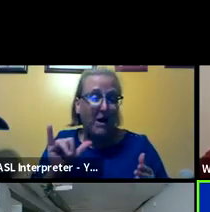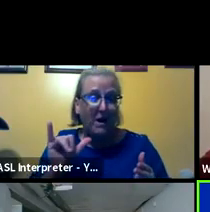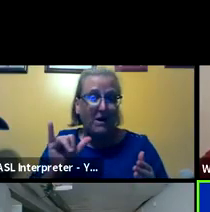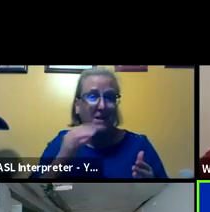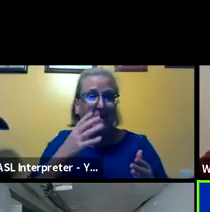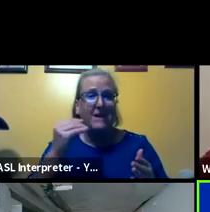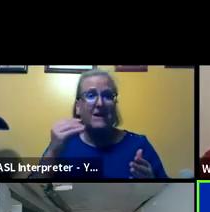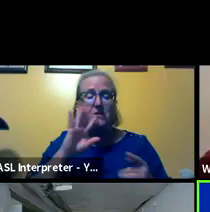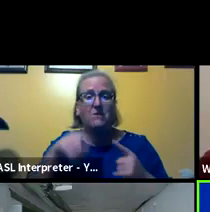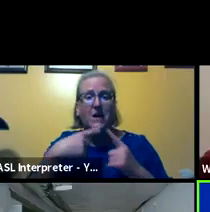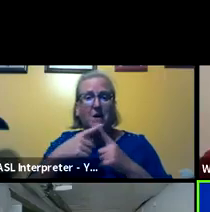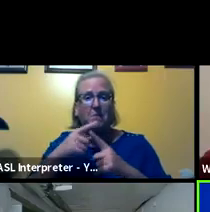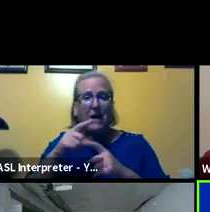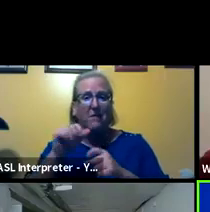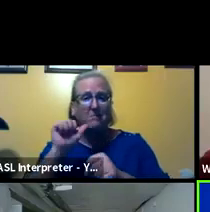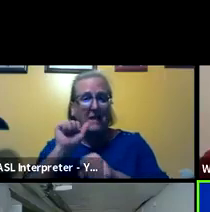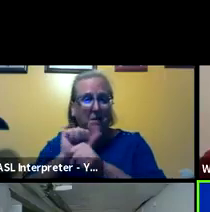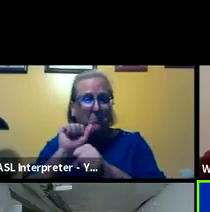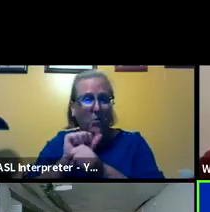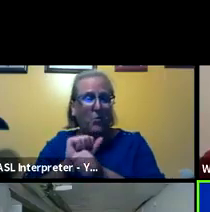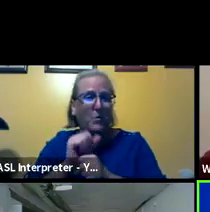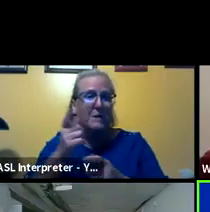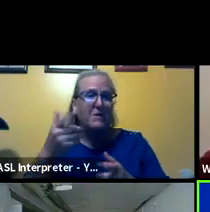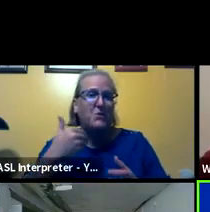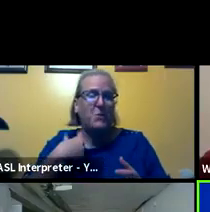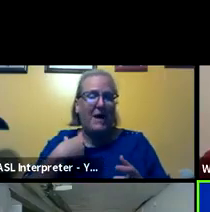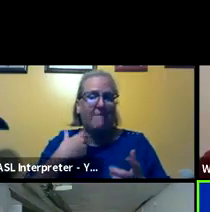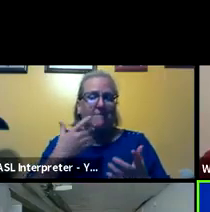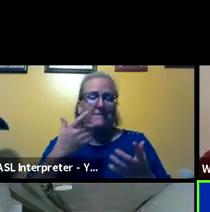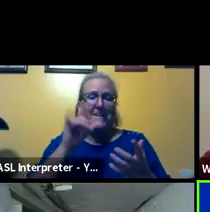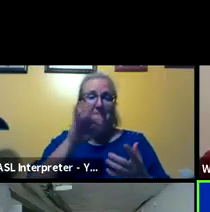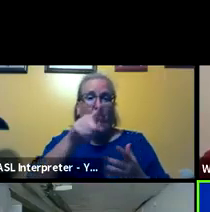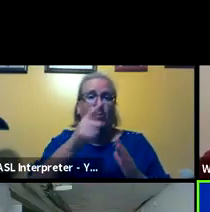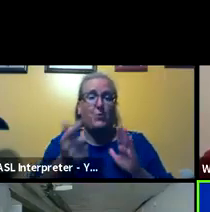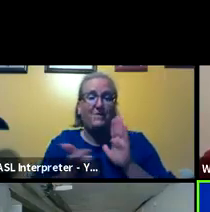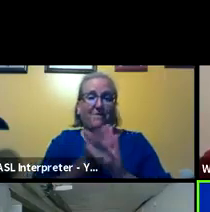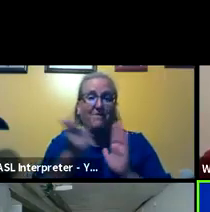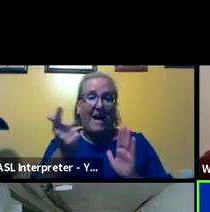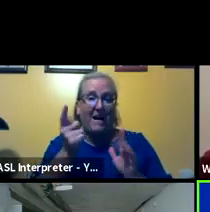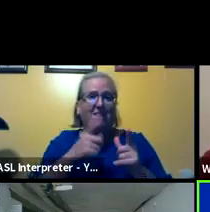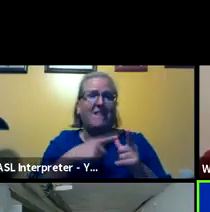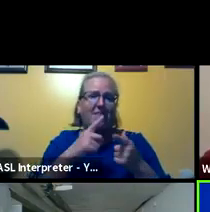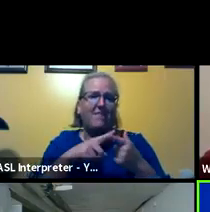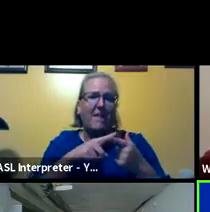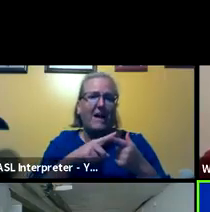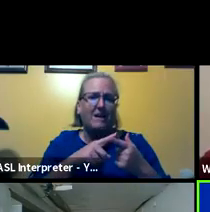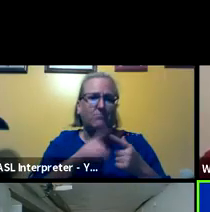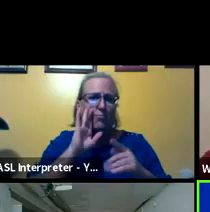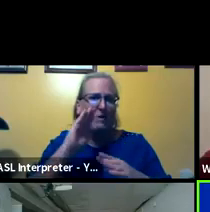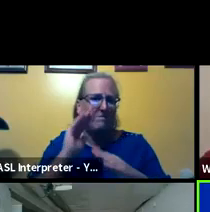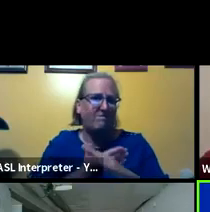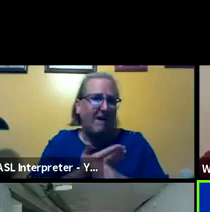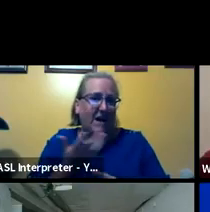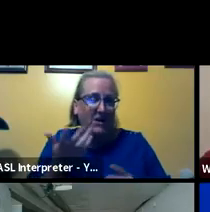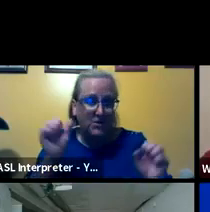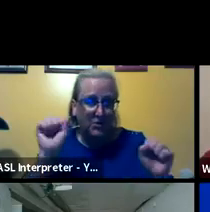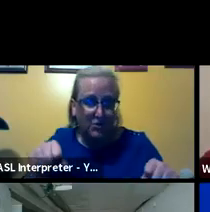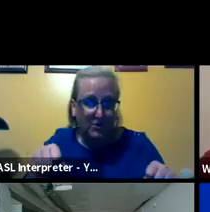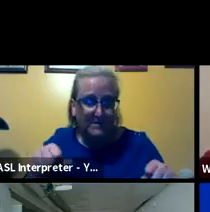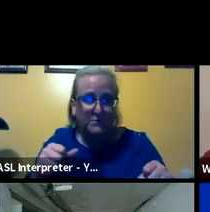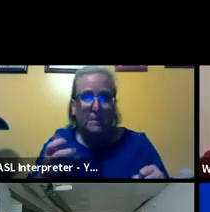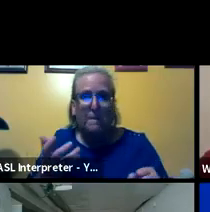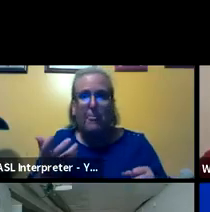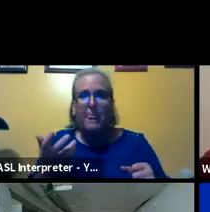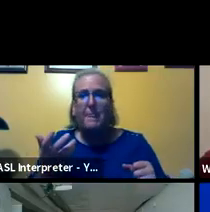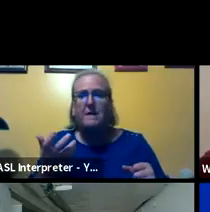employment, put stipulations on that if you violate it, it's grounds for termination. But we didn't